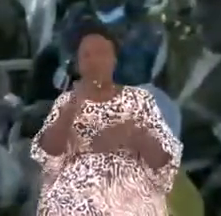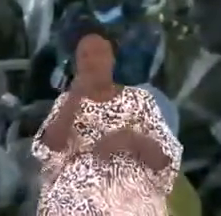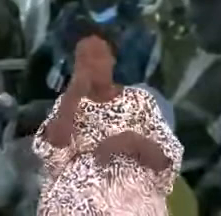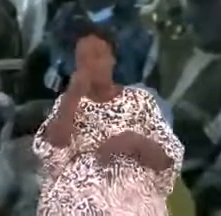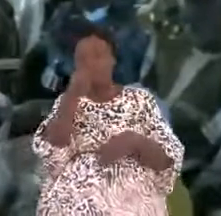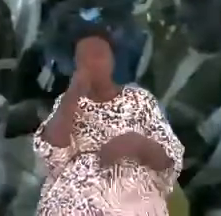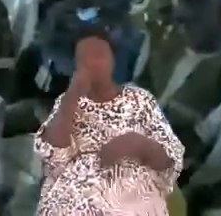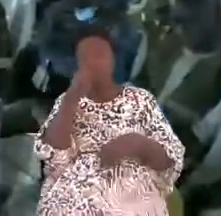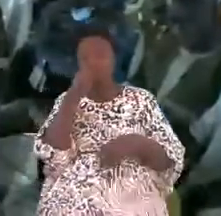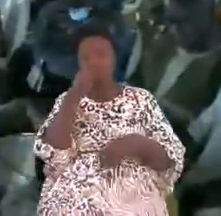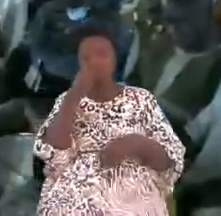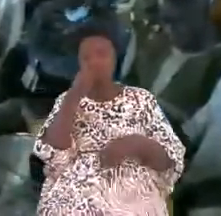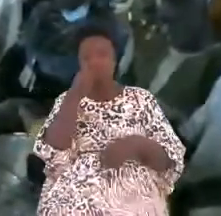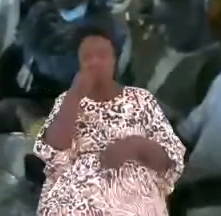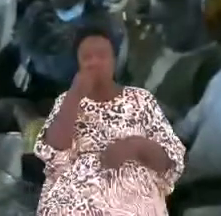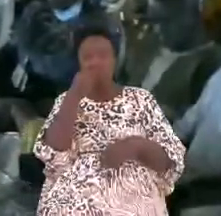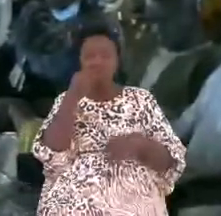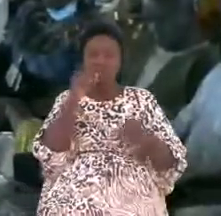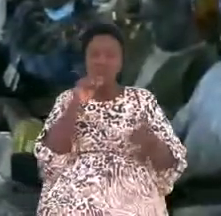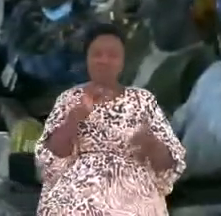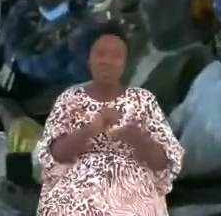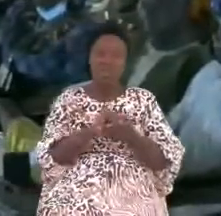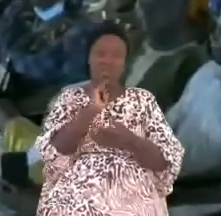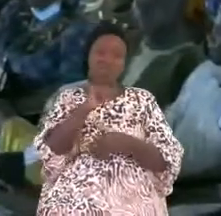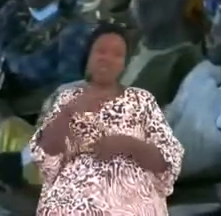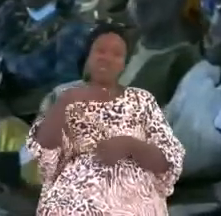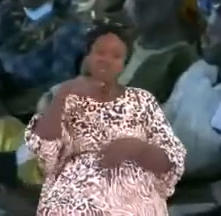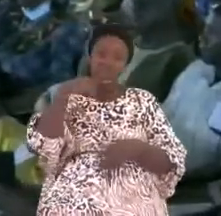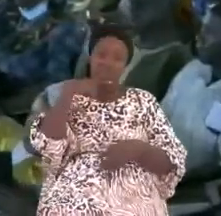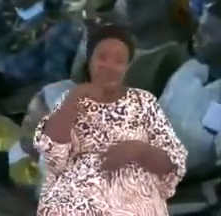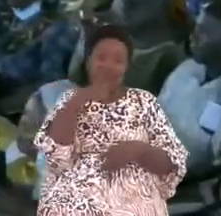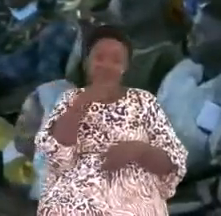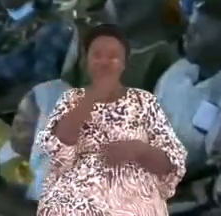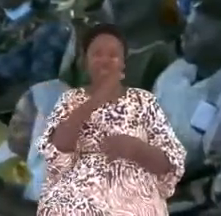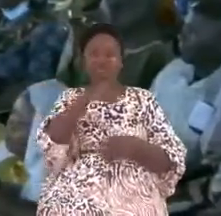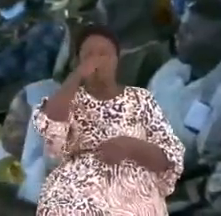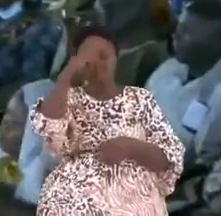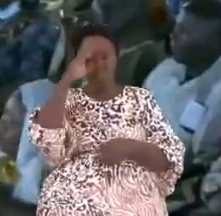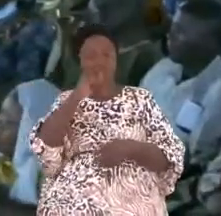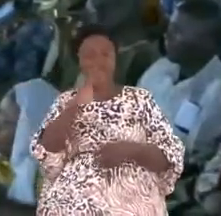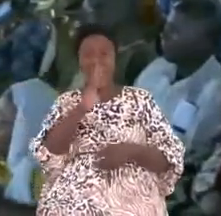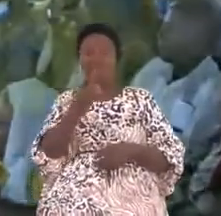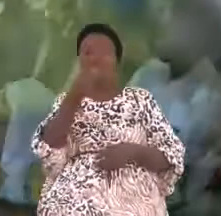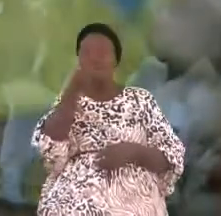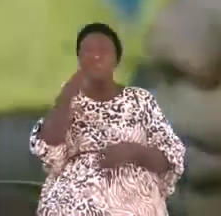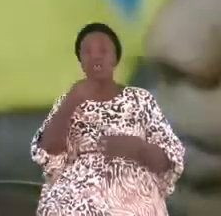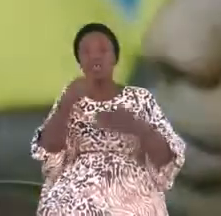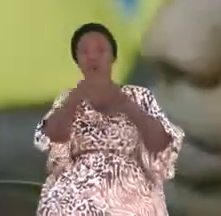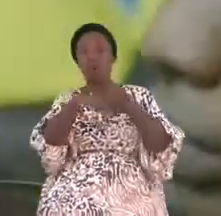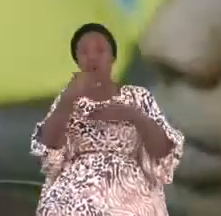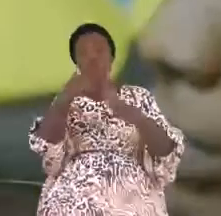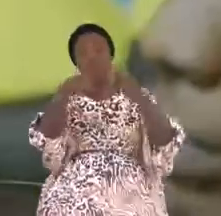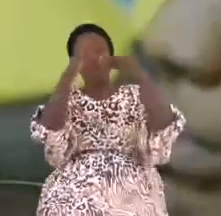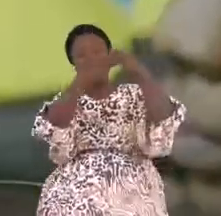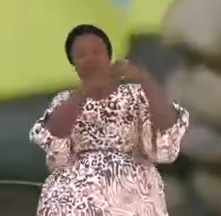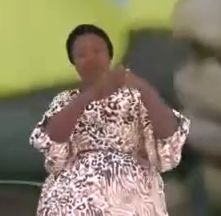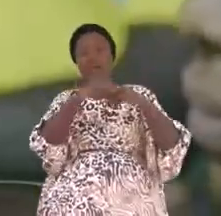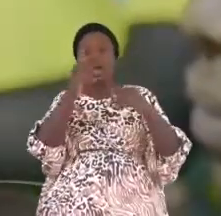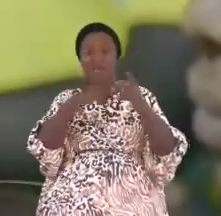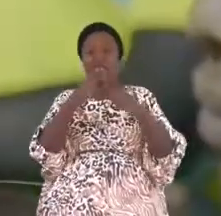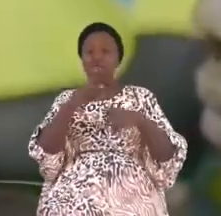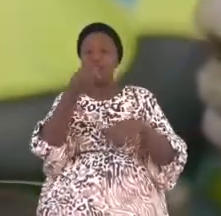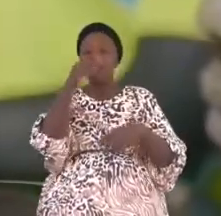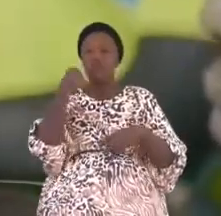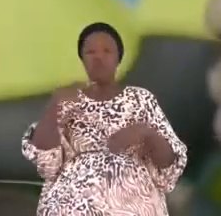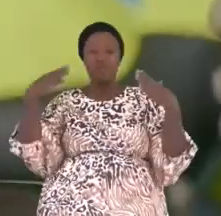lie they were already eating manna the bridge of heaven and the food of angels